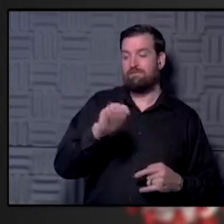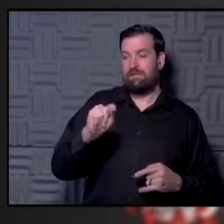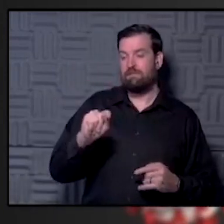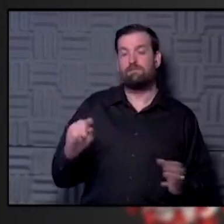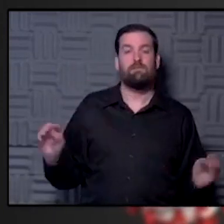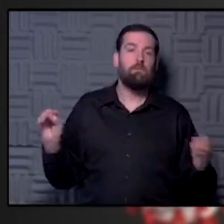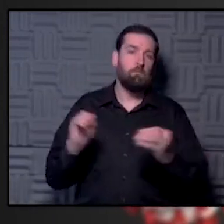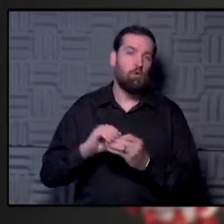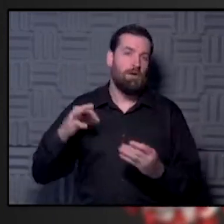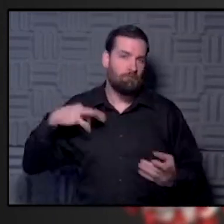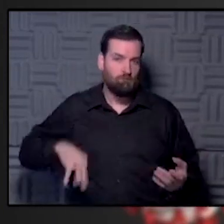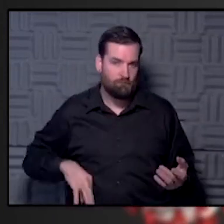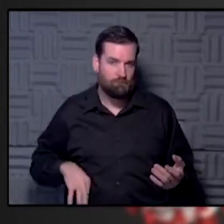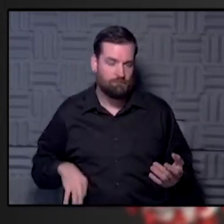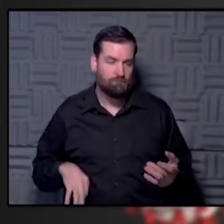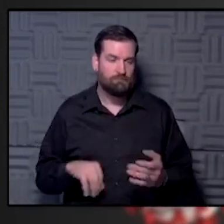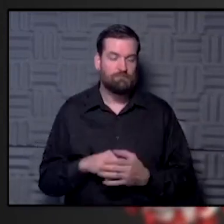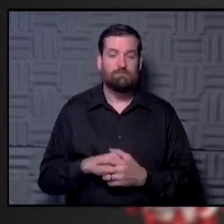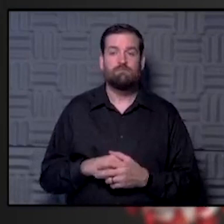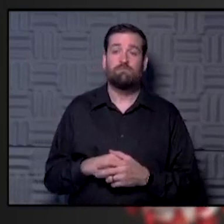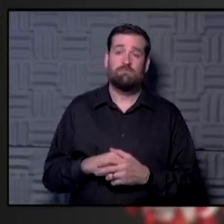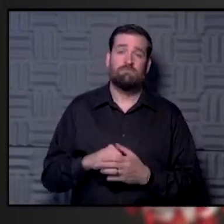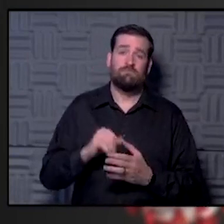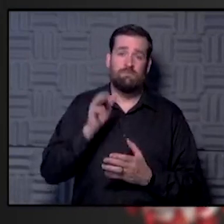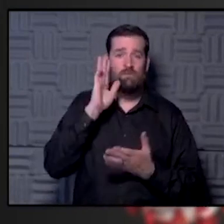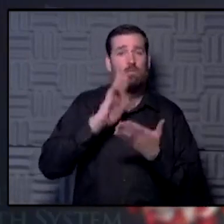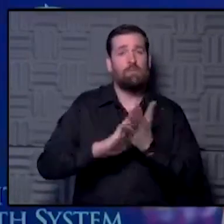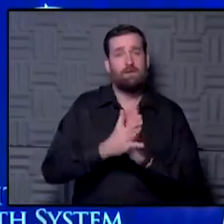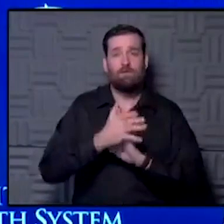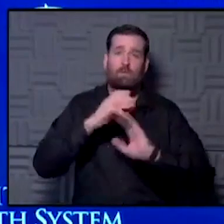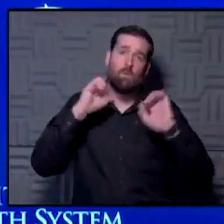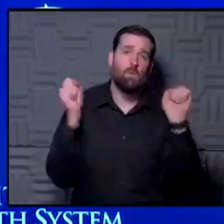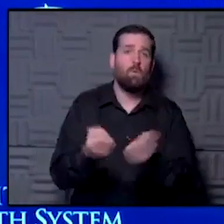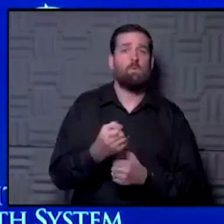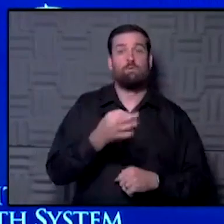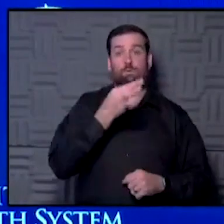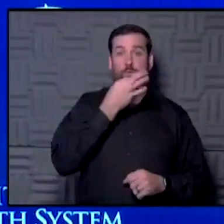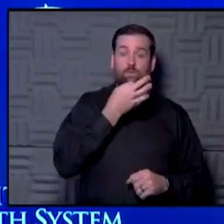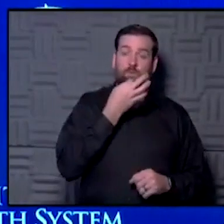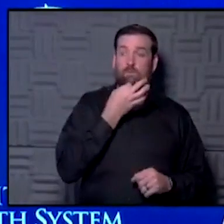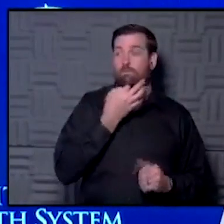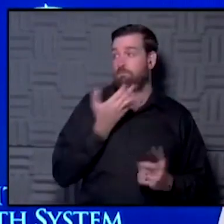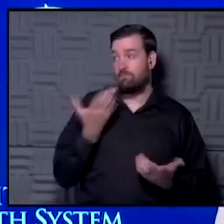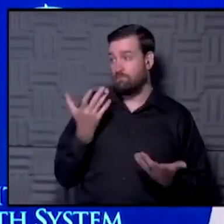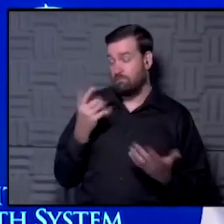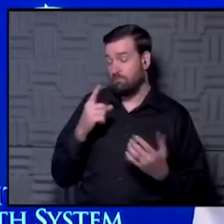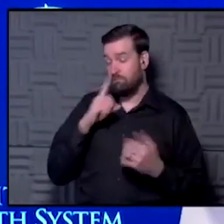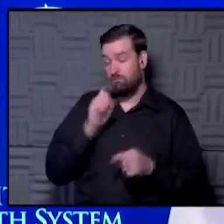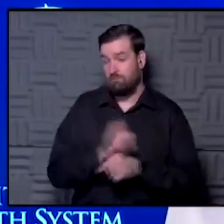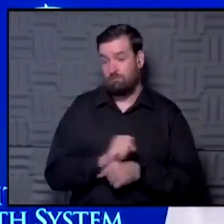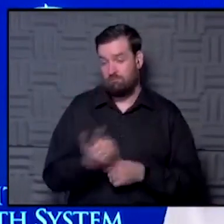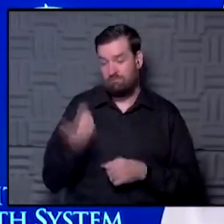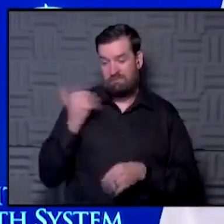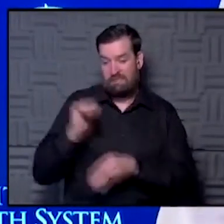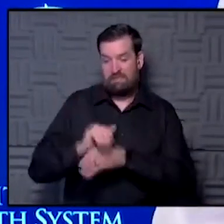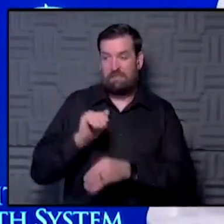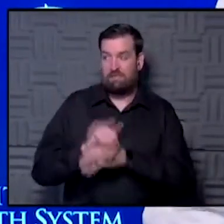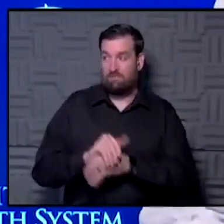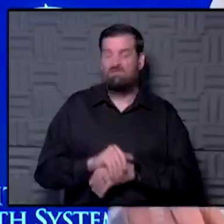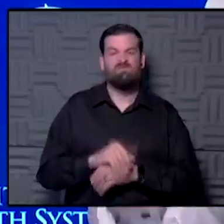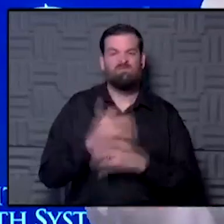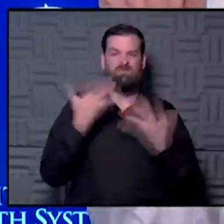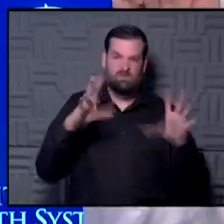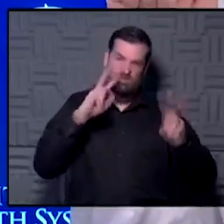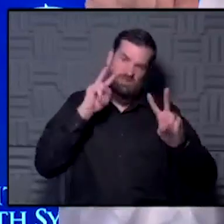more helpful to you. It's going to get cold really soon. Actually, I kind of did this last night. You saw us go down in the